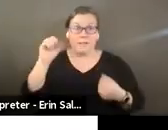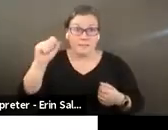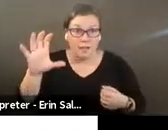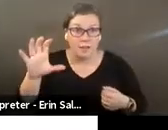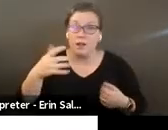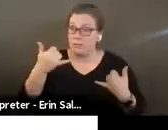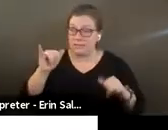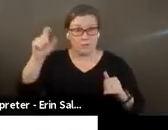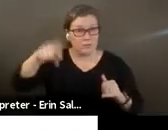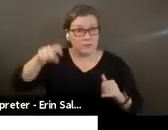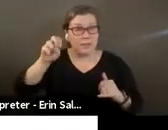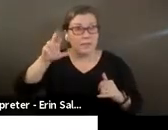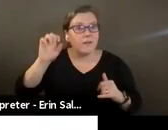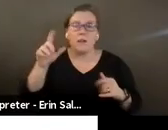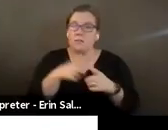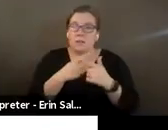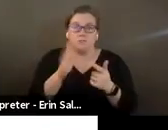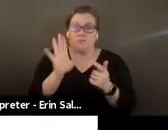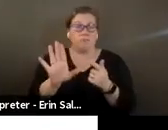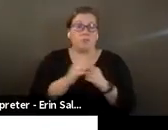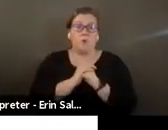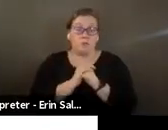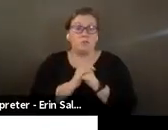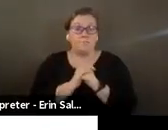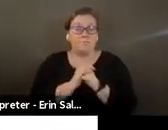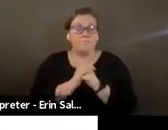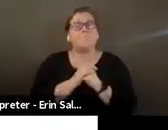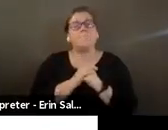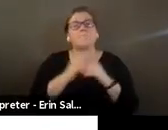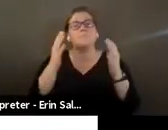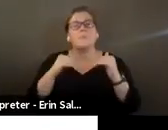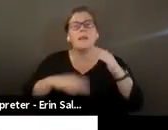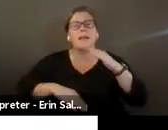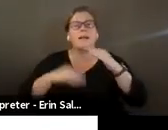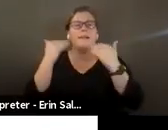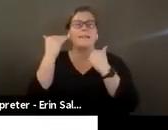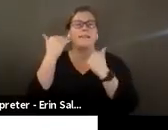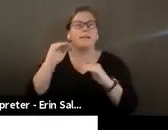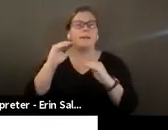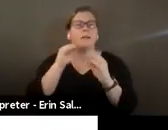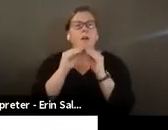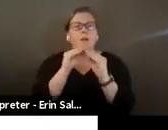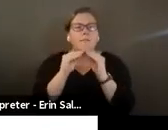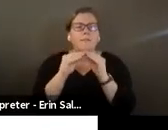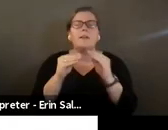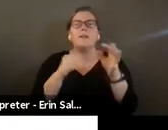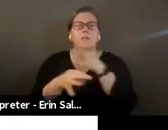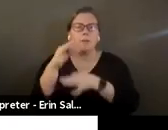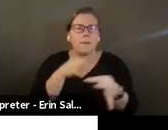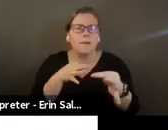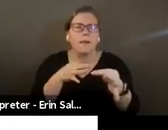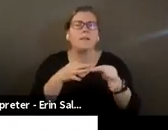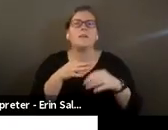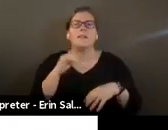device to be able to communicate. And then we got a question about limits on repairs or replacements, and